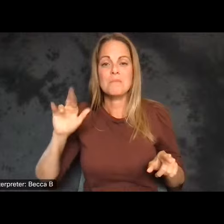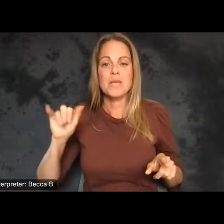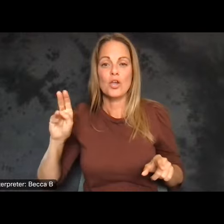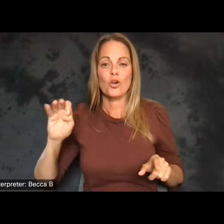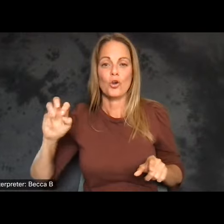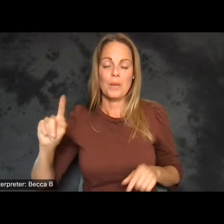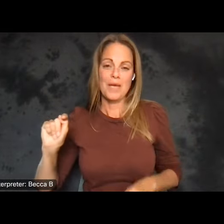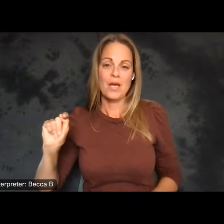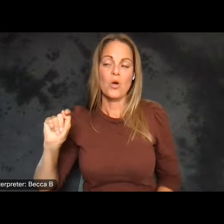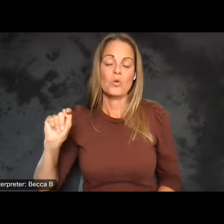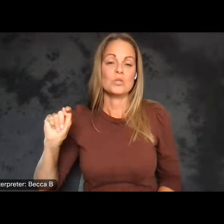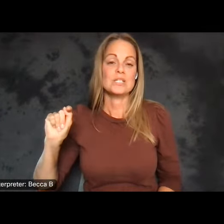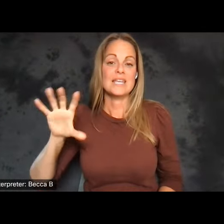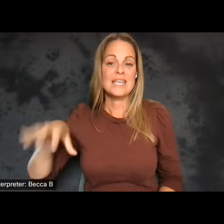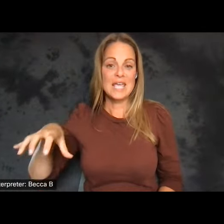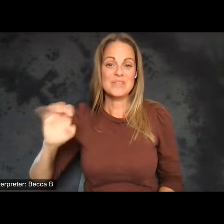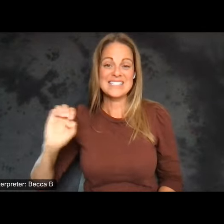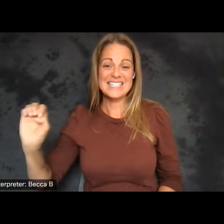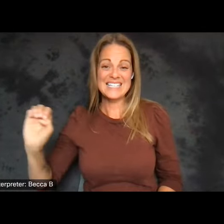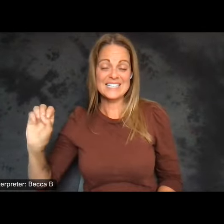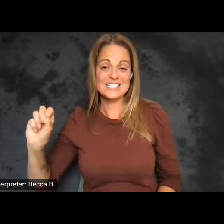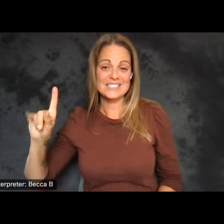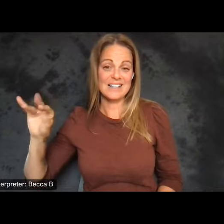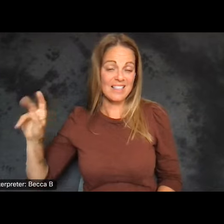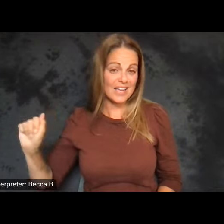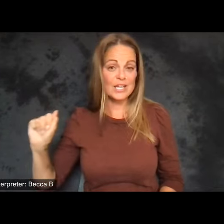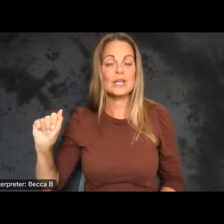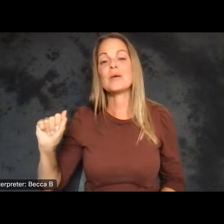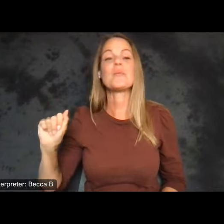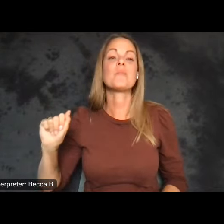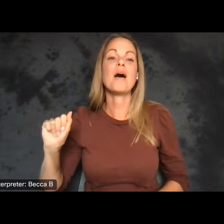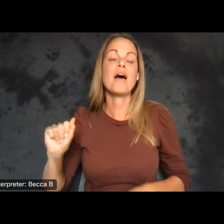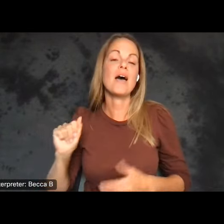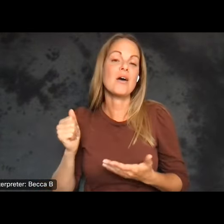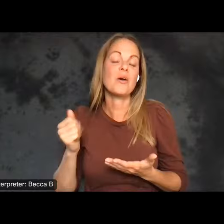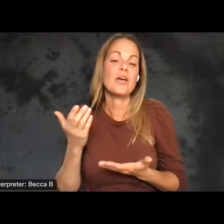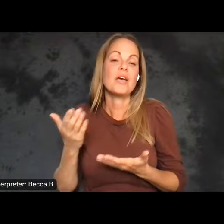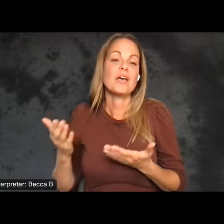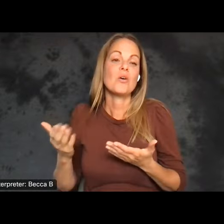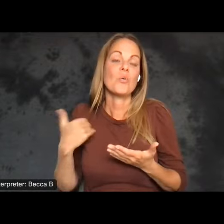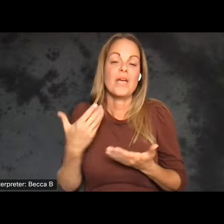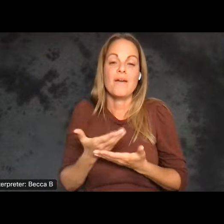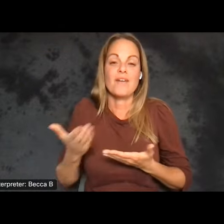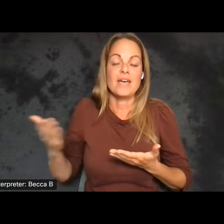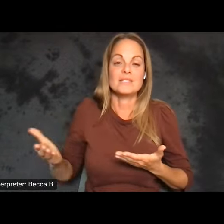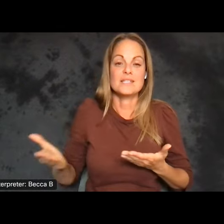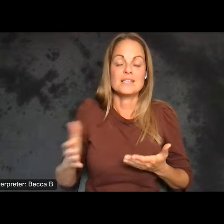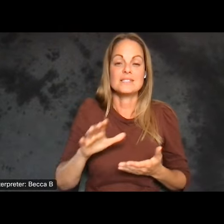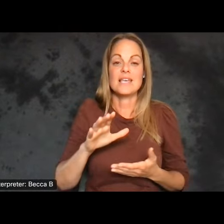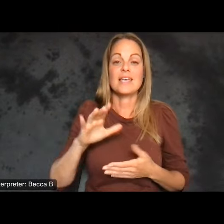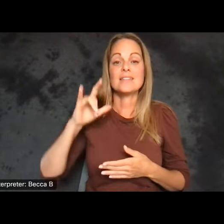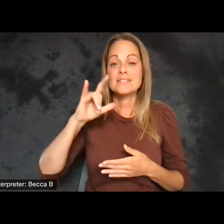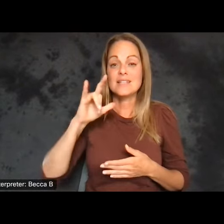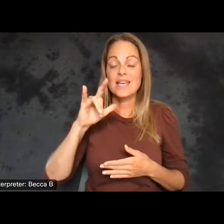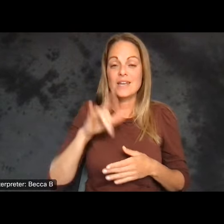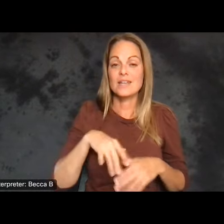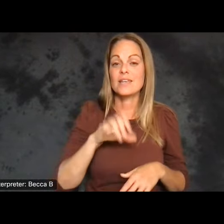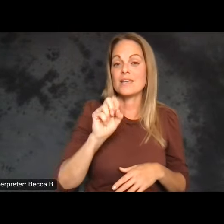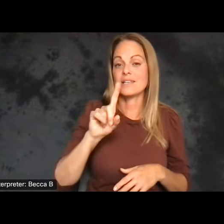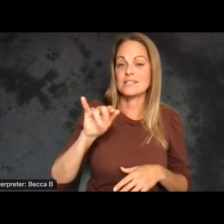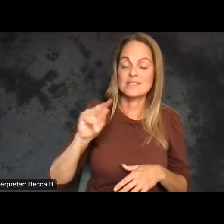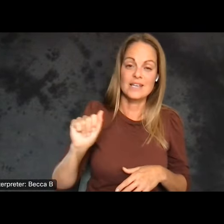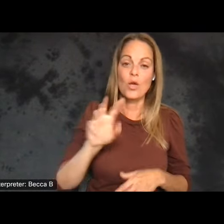East Salina, but we have assets located at the Salina Airport. We have assets located on KDOT property in West Salina,